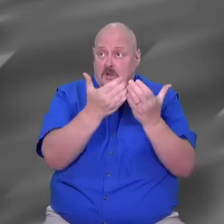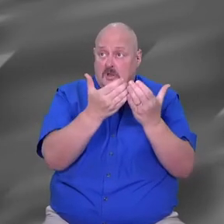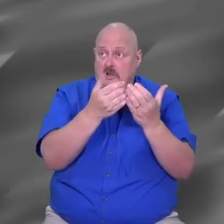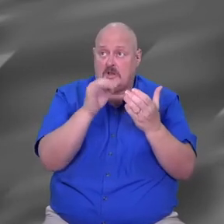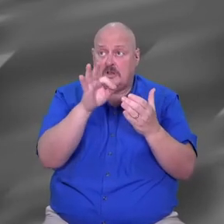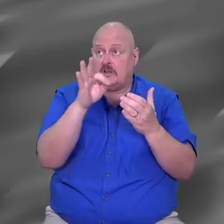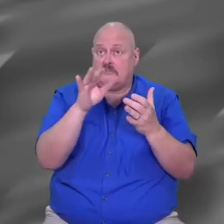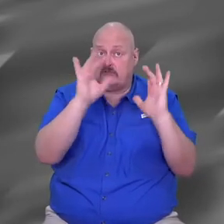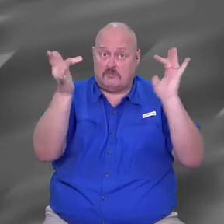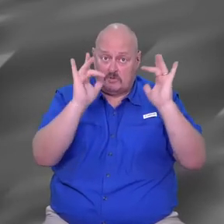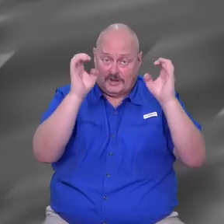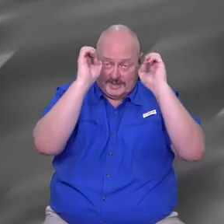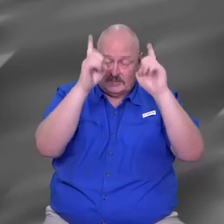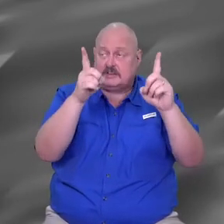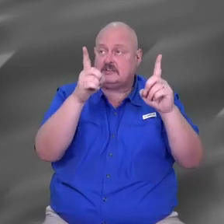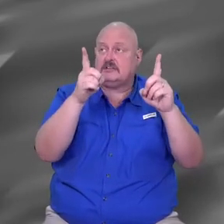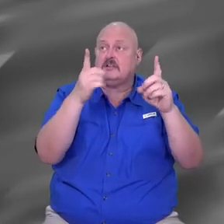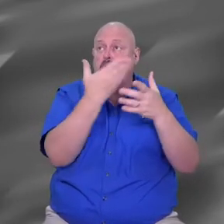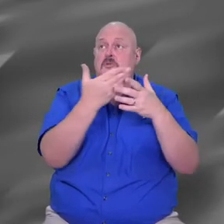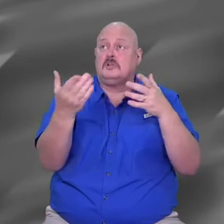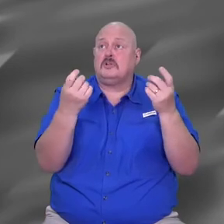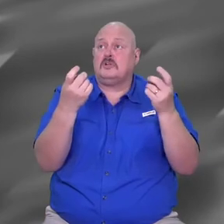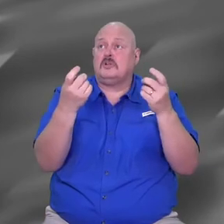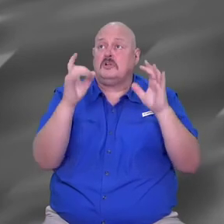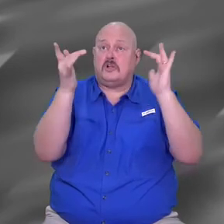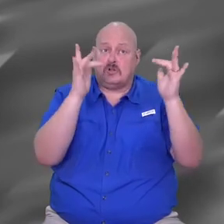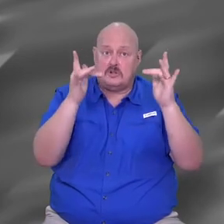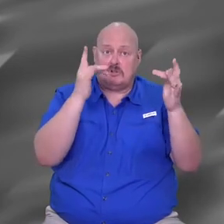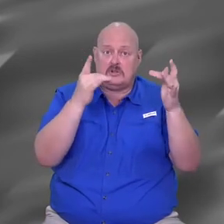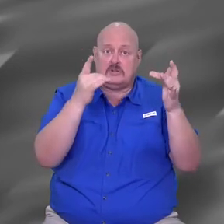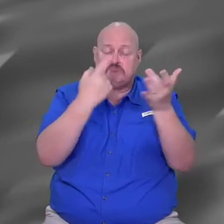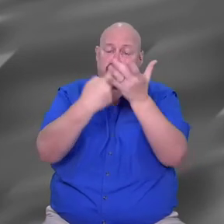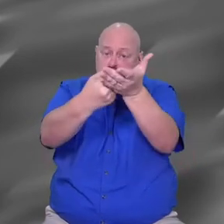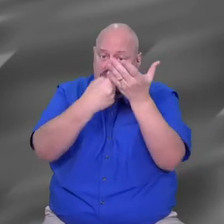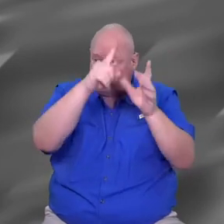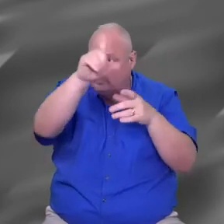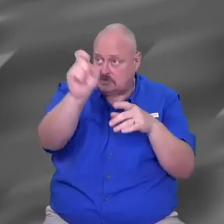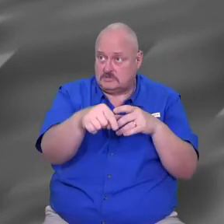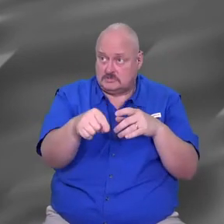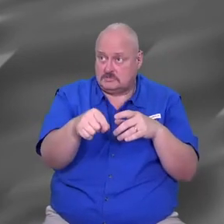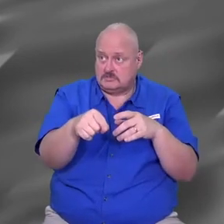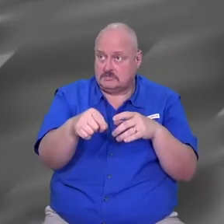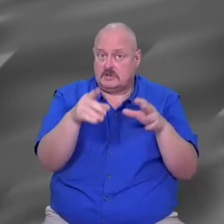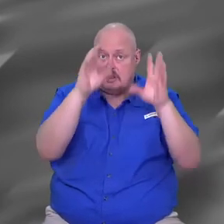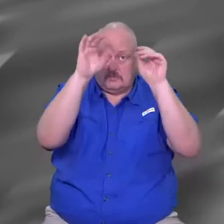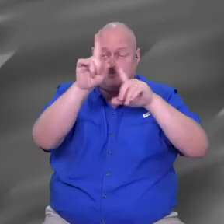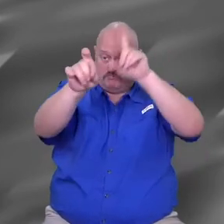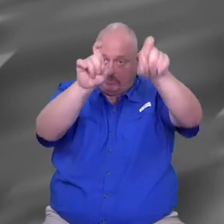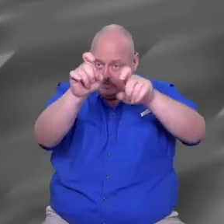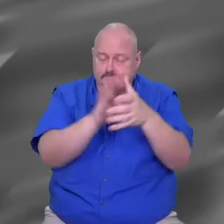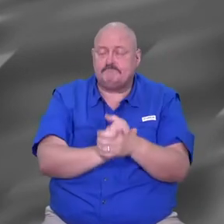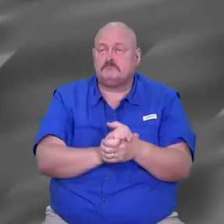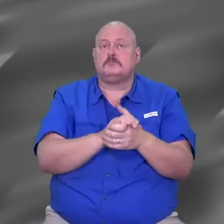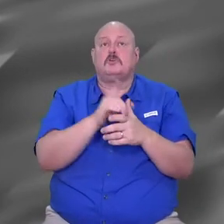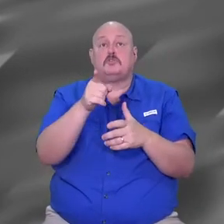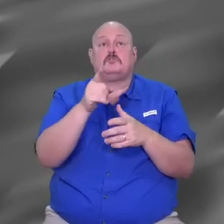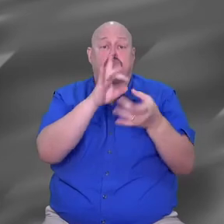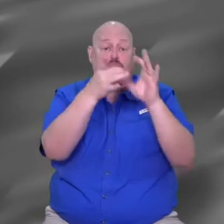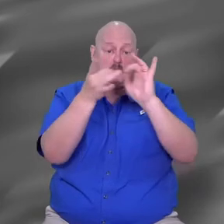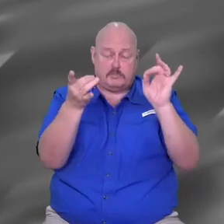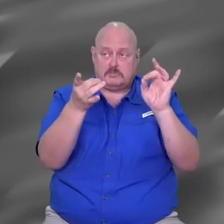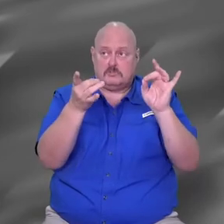done online education, one of the things you do is you have these online discussion questions. The professor puts a question out, you make your